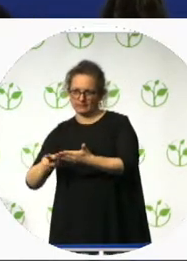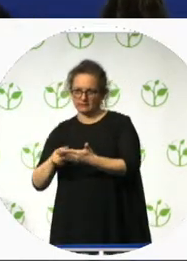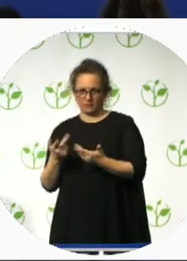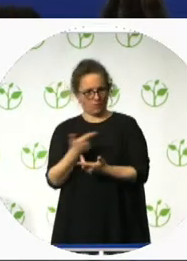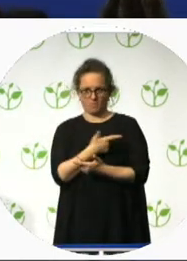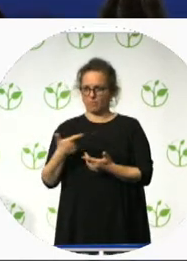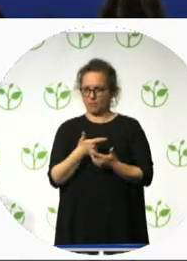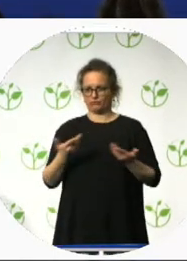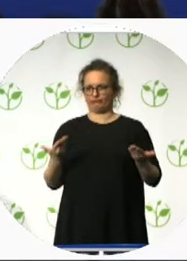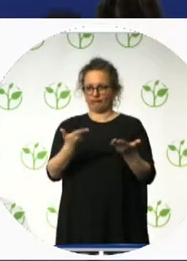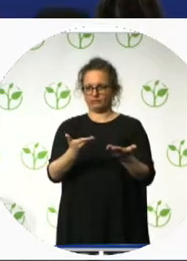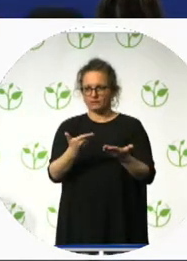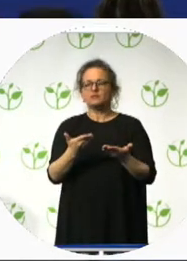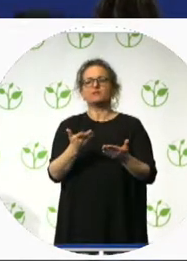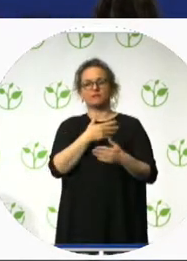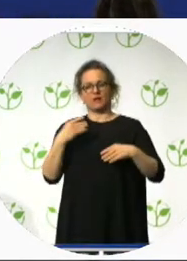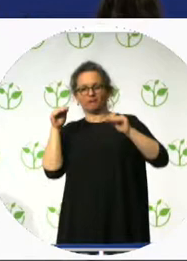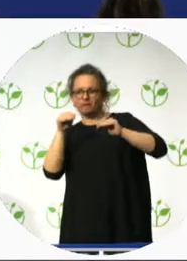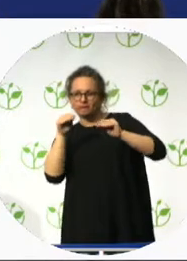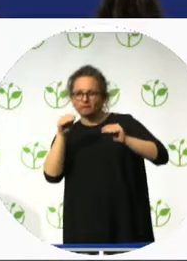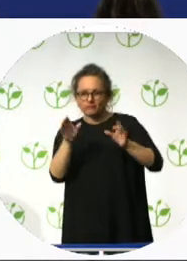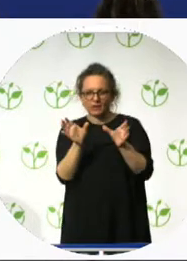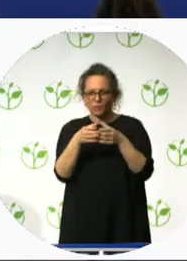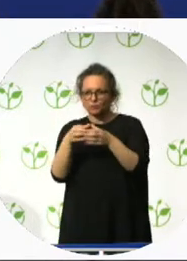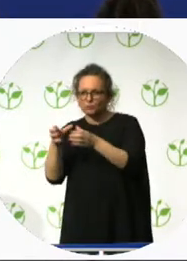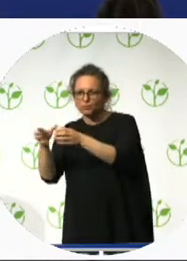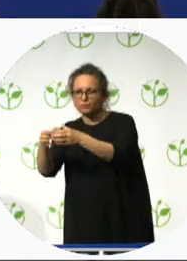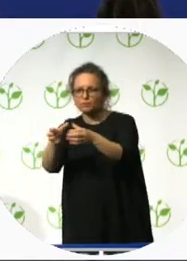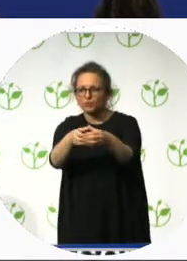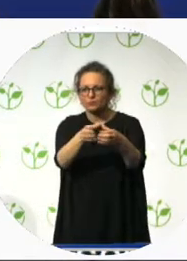written German, and to qualify them